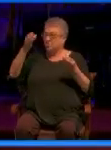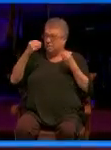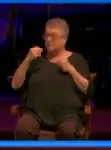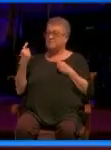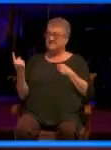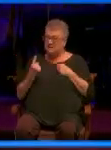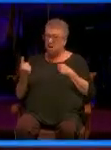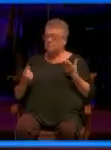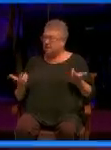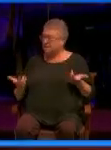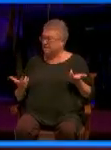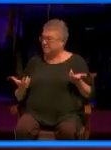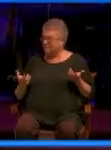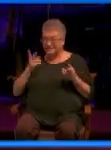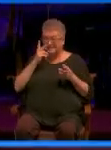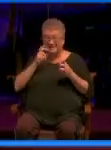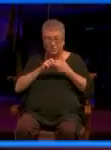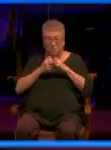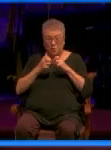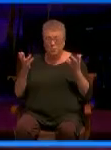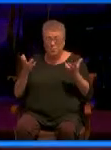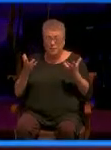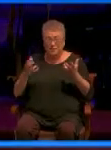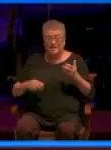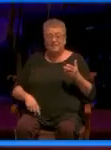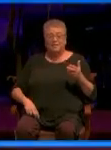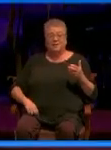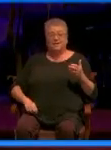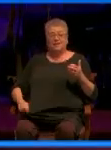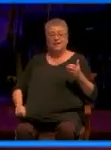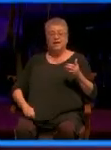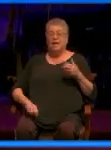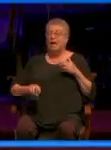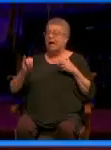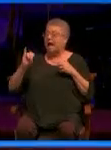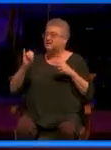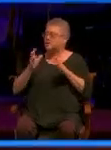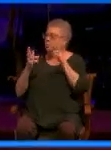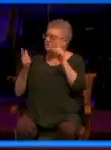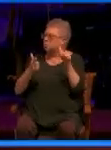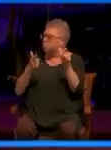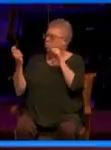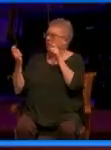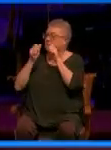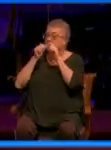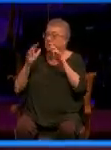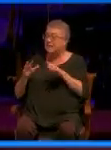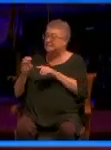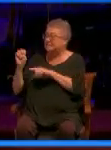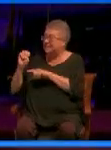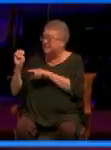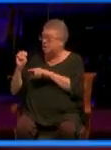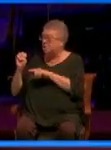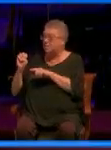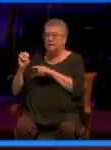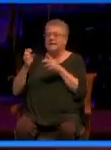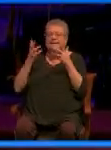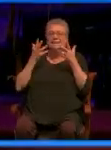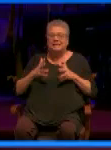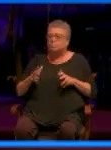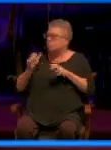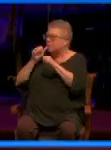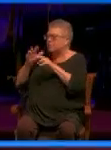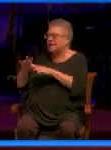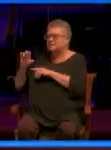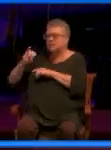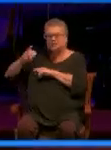something? But see, here's the problem. Isaac was so quick to bless Esau that he did not want to bless Jacob.